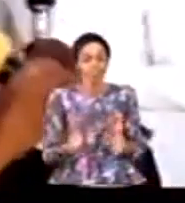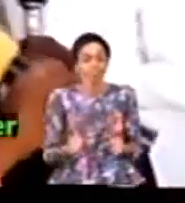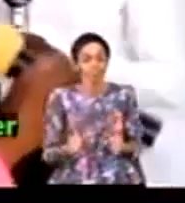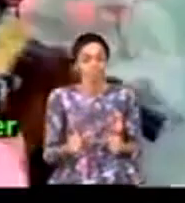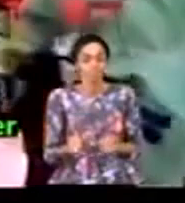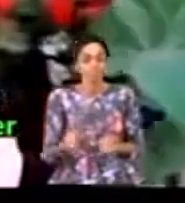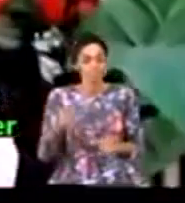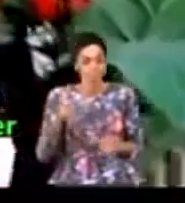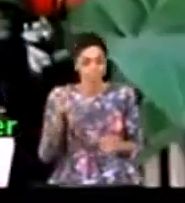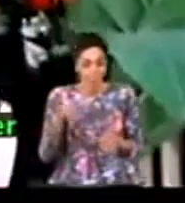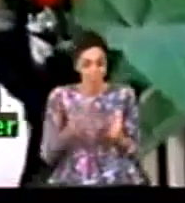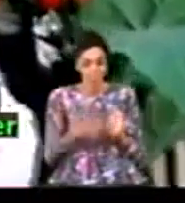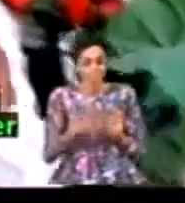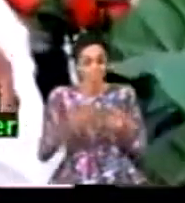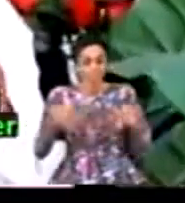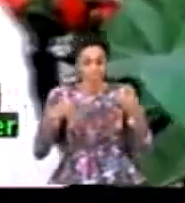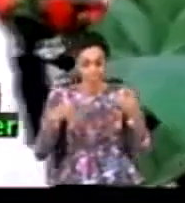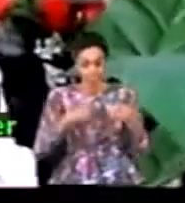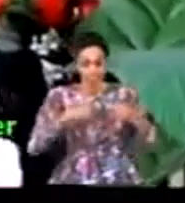on. Yes,